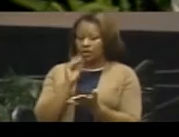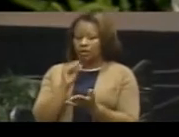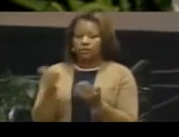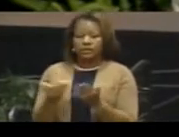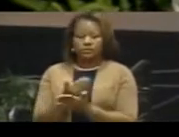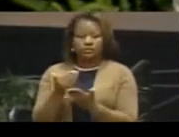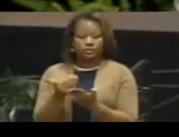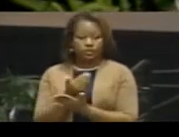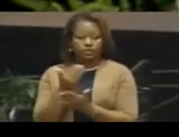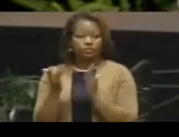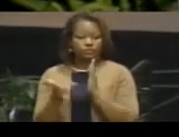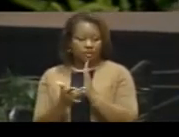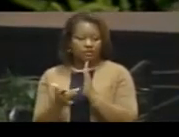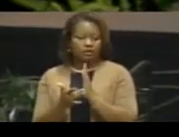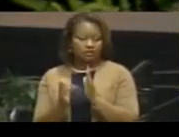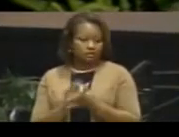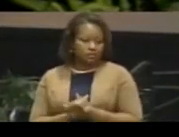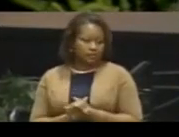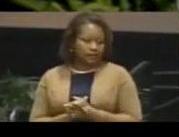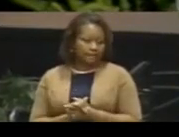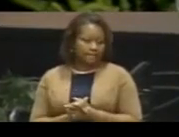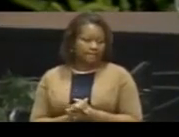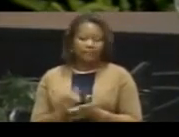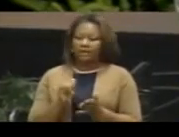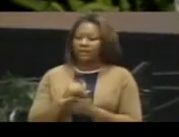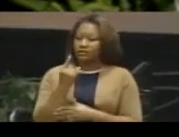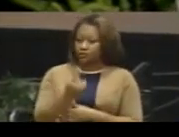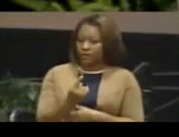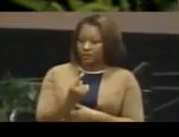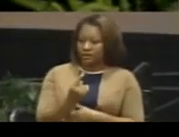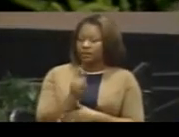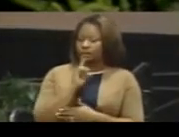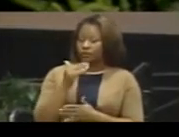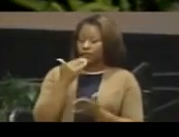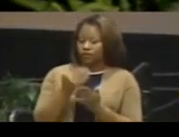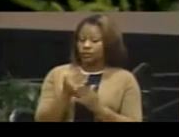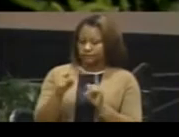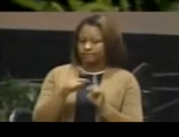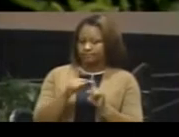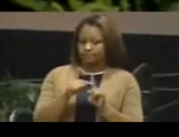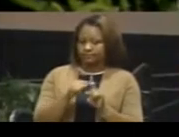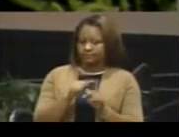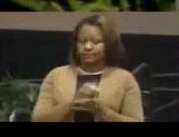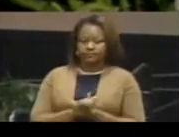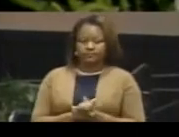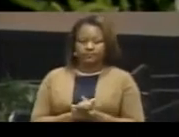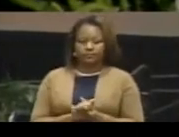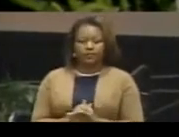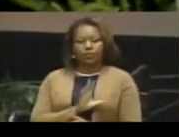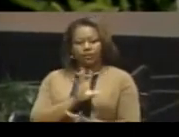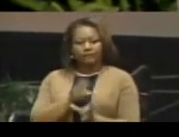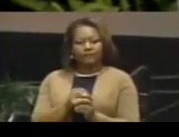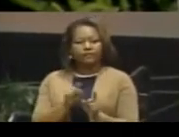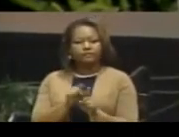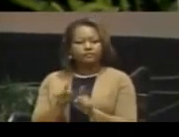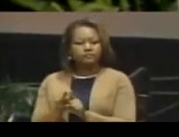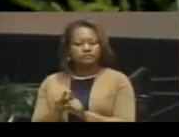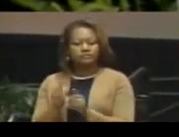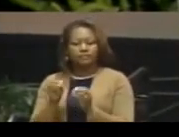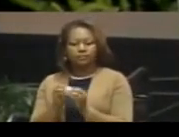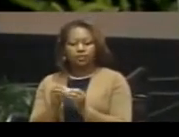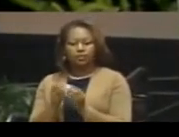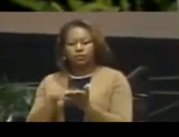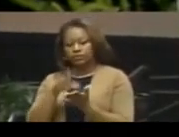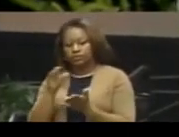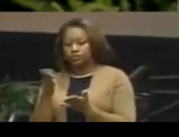new sets of technology. And that's one thing, and that's really a good thing. We're engaging more of the students to